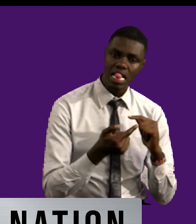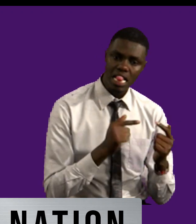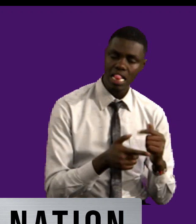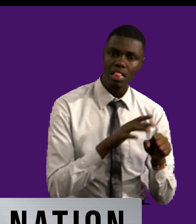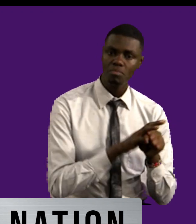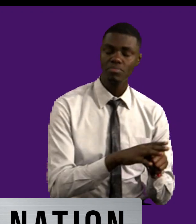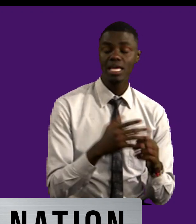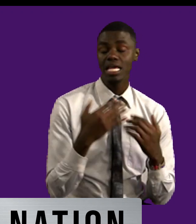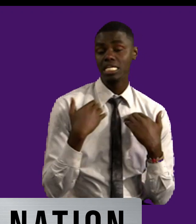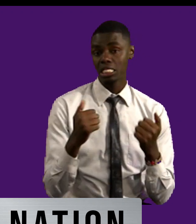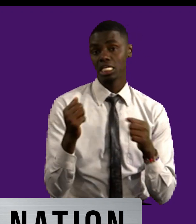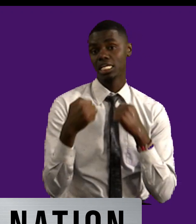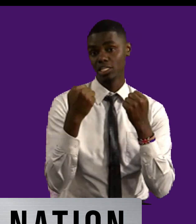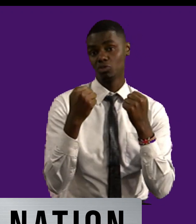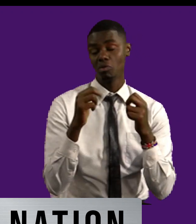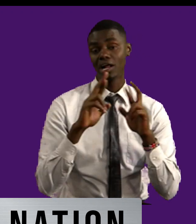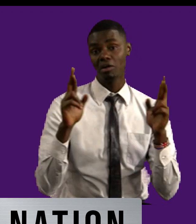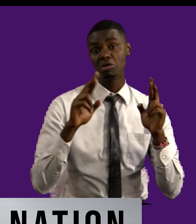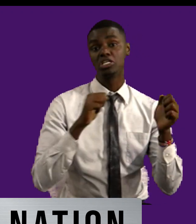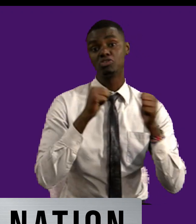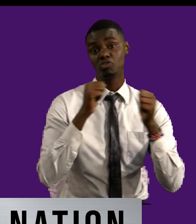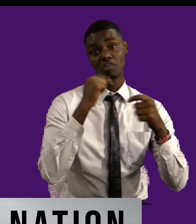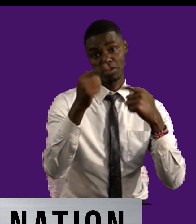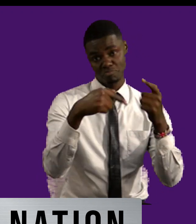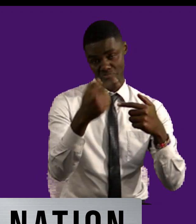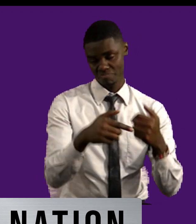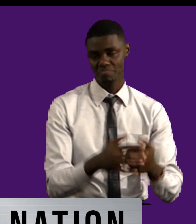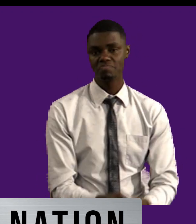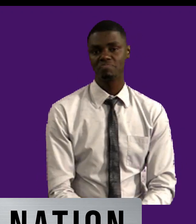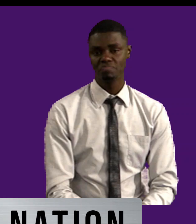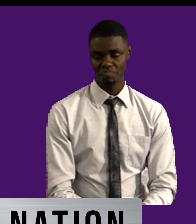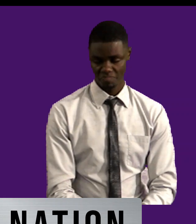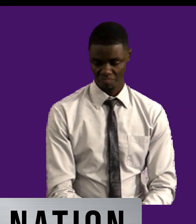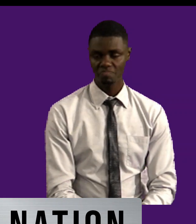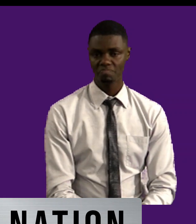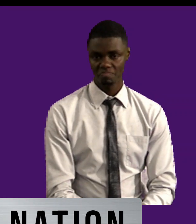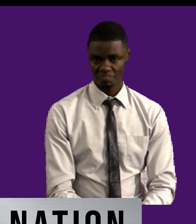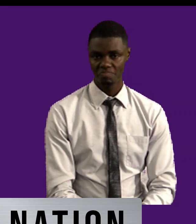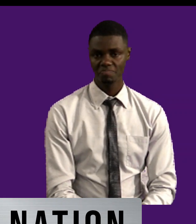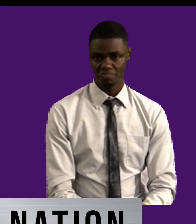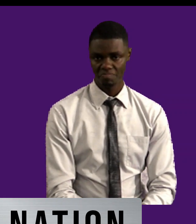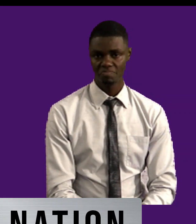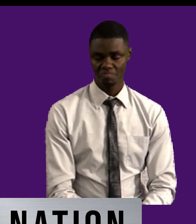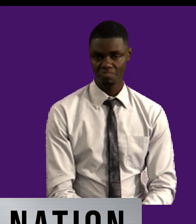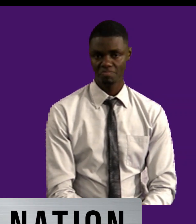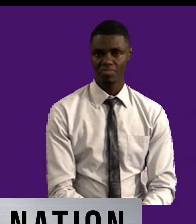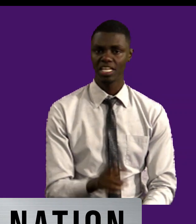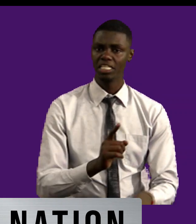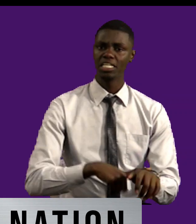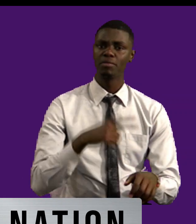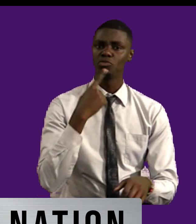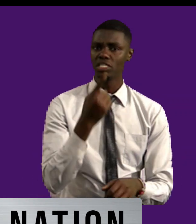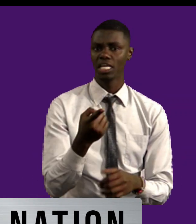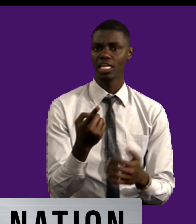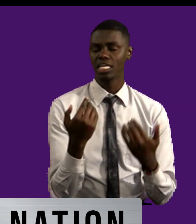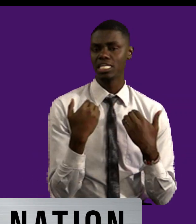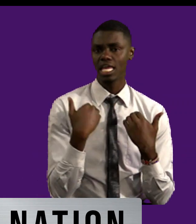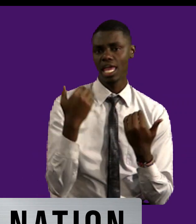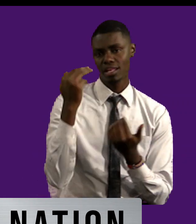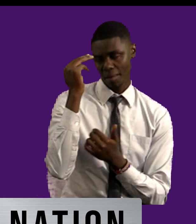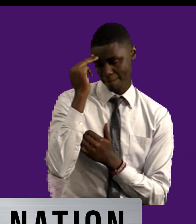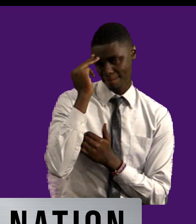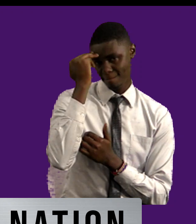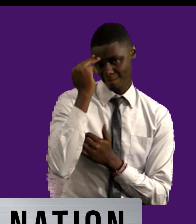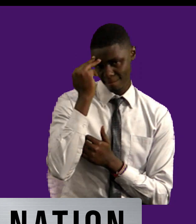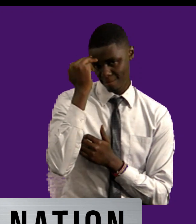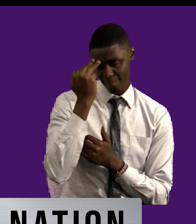and strong, ready to fight on. Okay. Yeah. Oh my. When you say he underwent